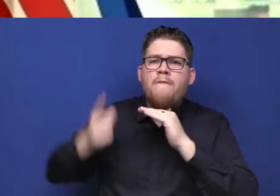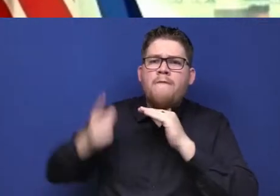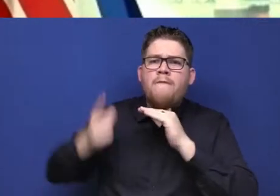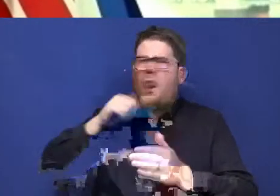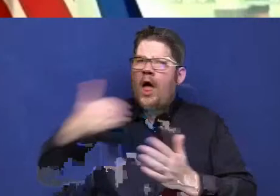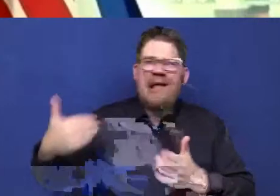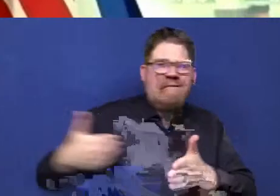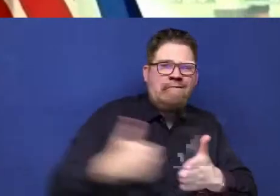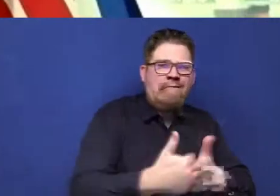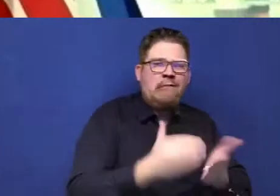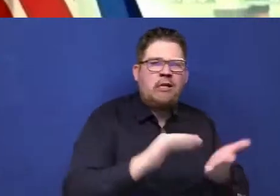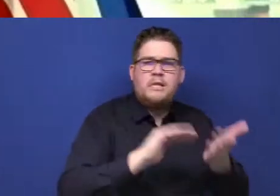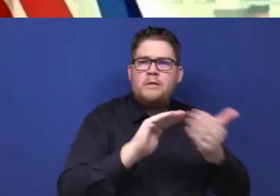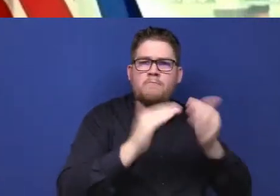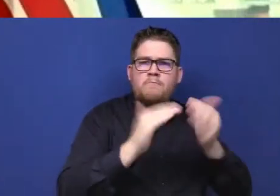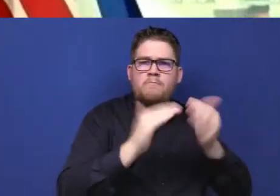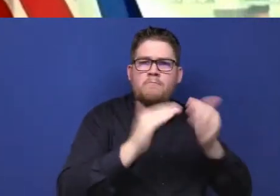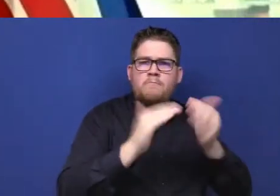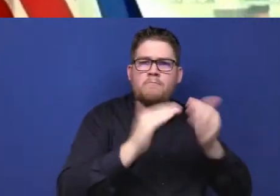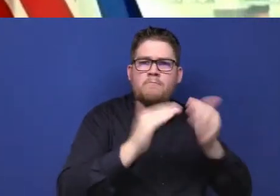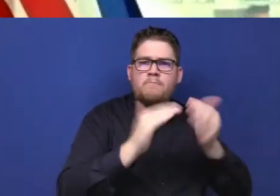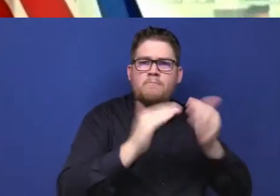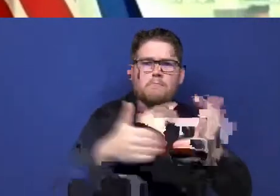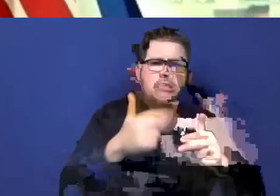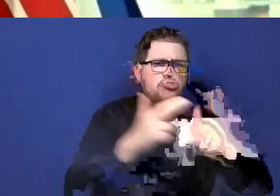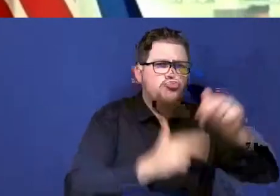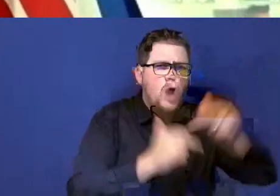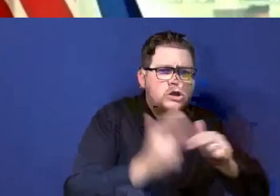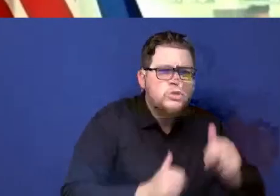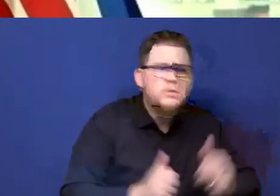fires, because the focus is always on